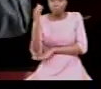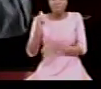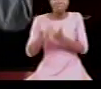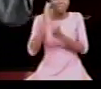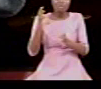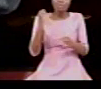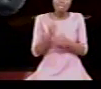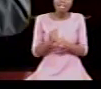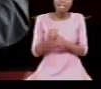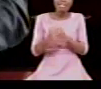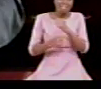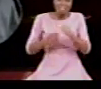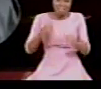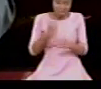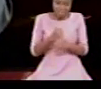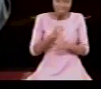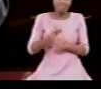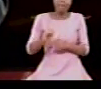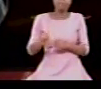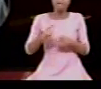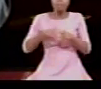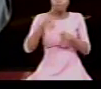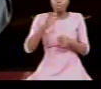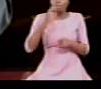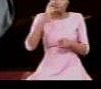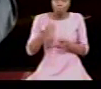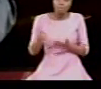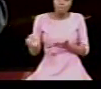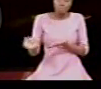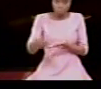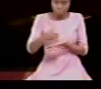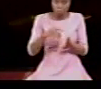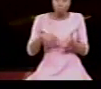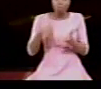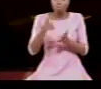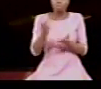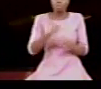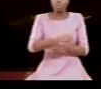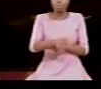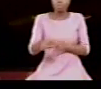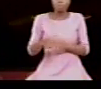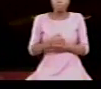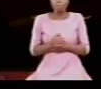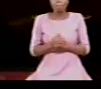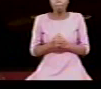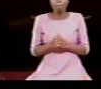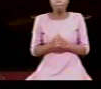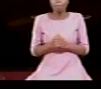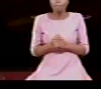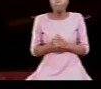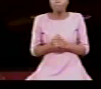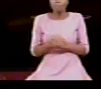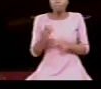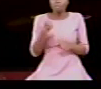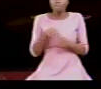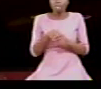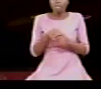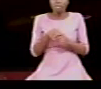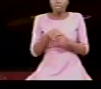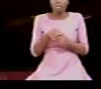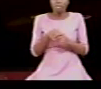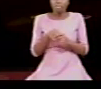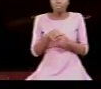it, but you must reap all the same. Look at it again before I tidy up that. In